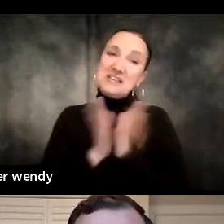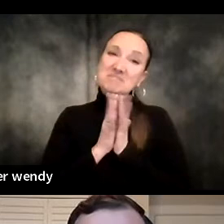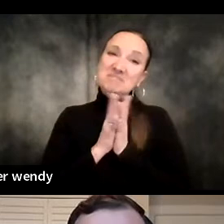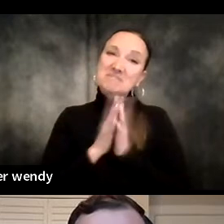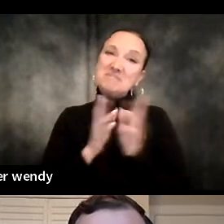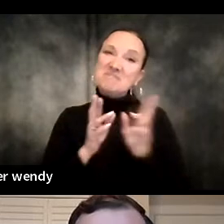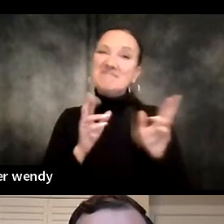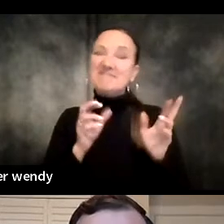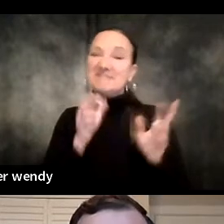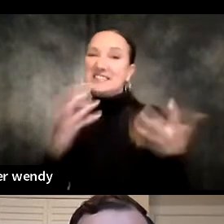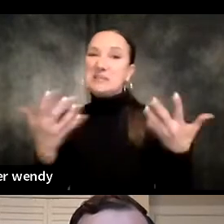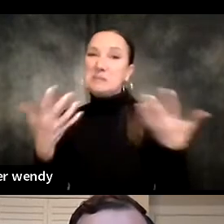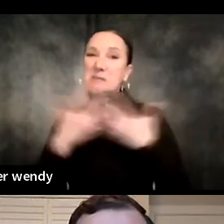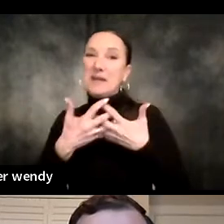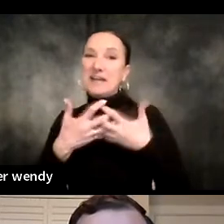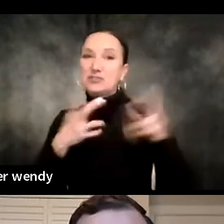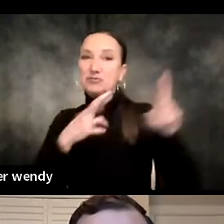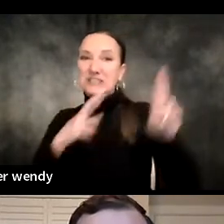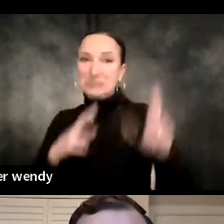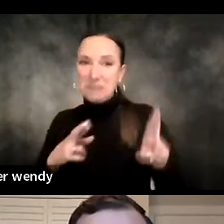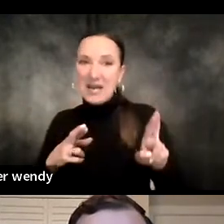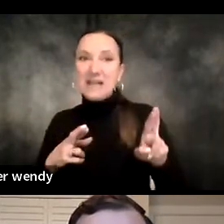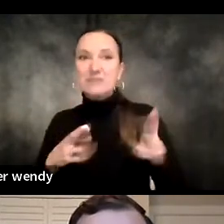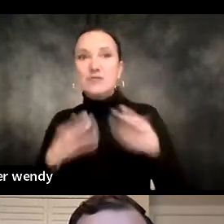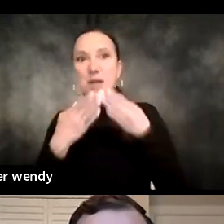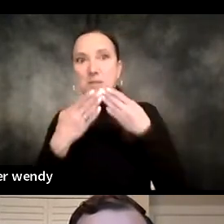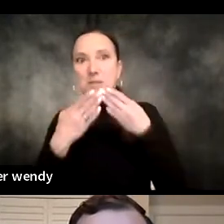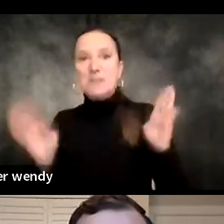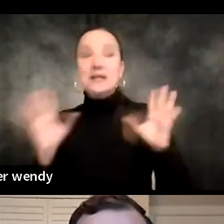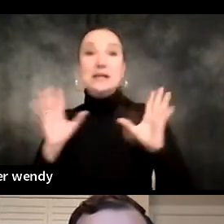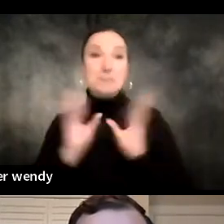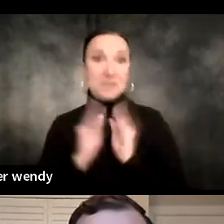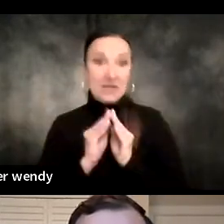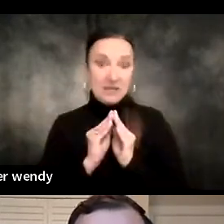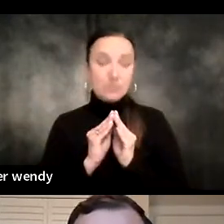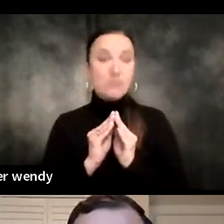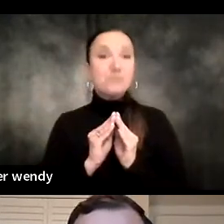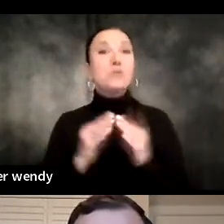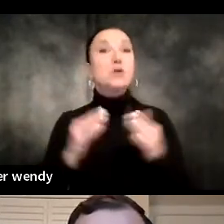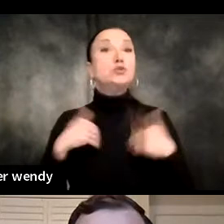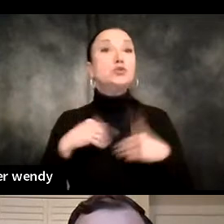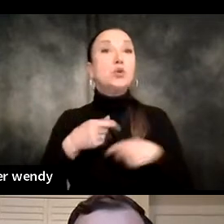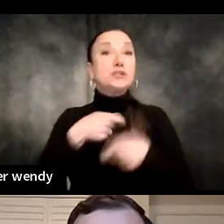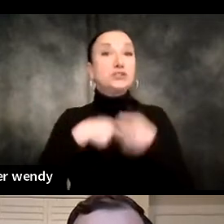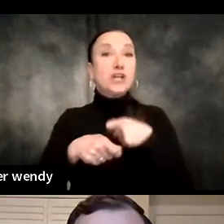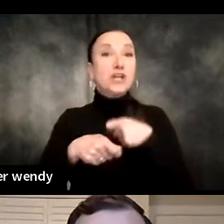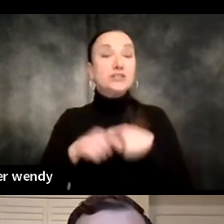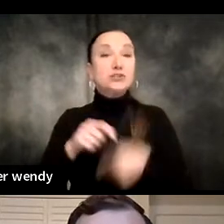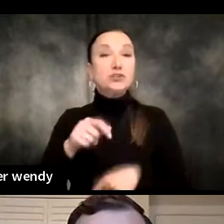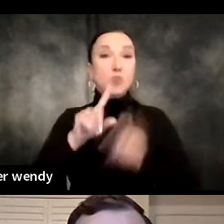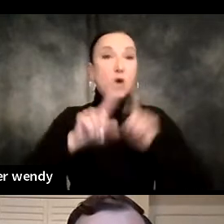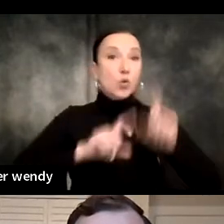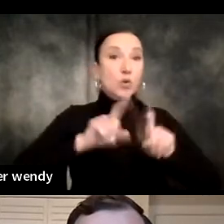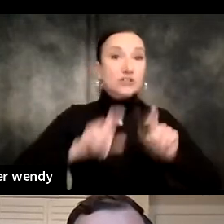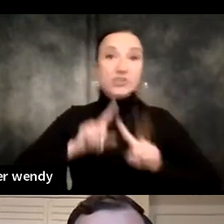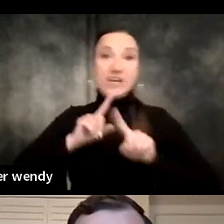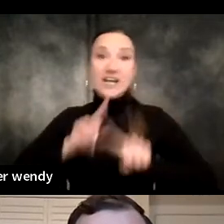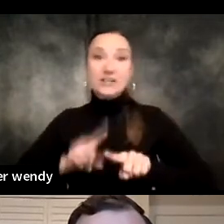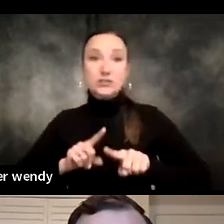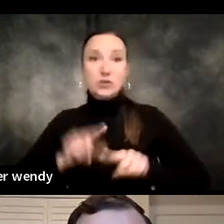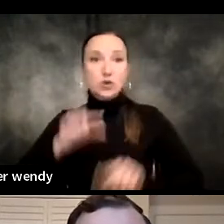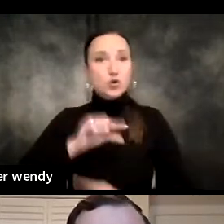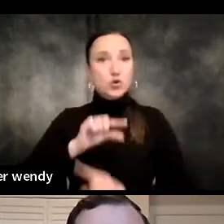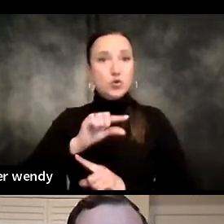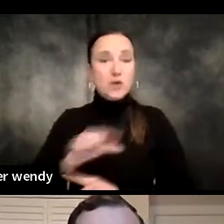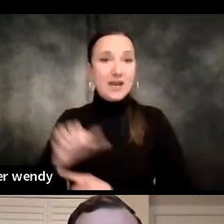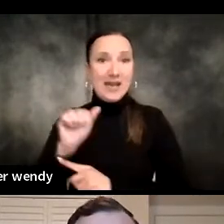or fit for our public meetings. So we do have a Q&A feature on this Zoom webinar, where you can